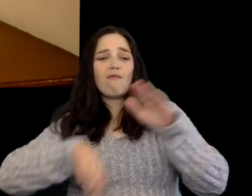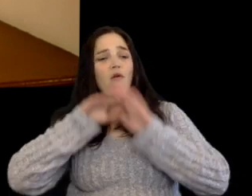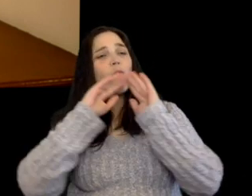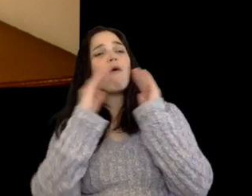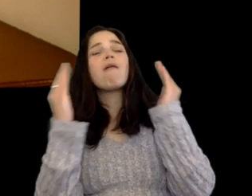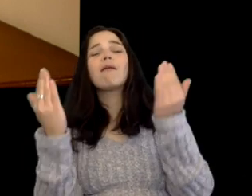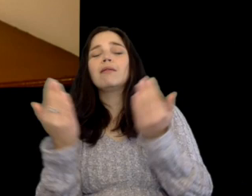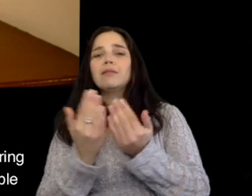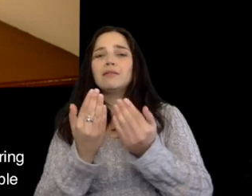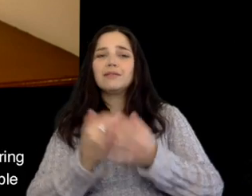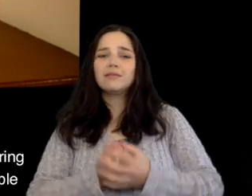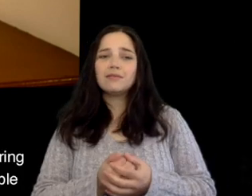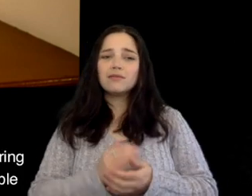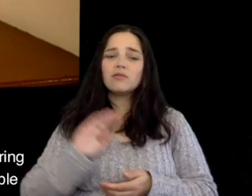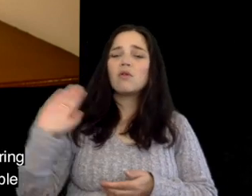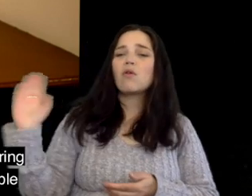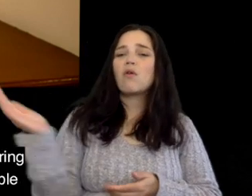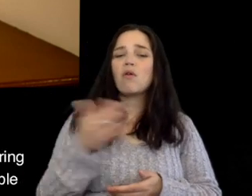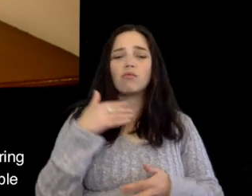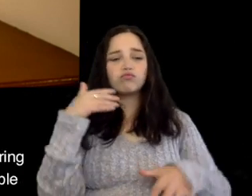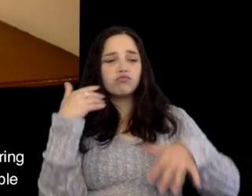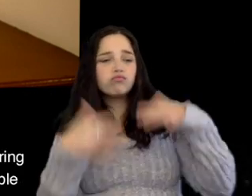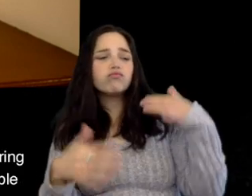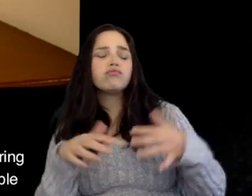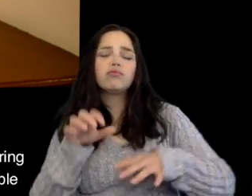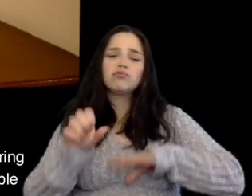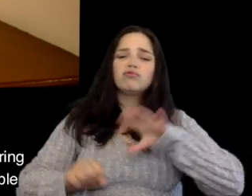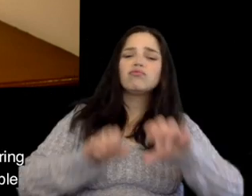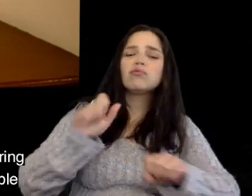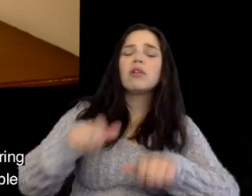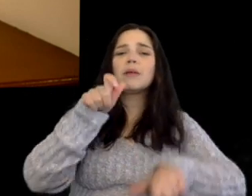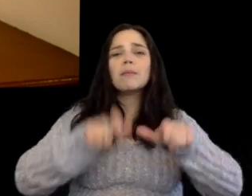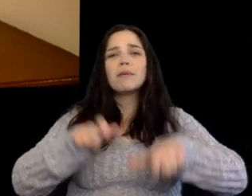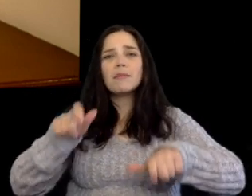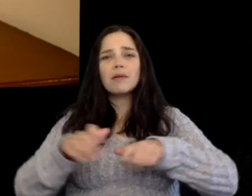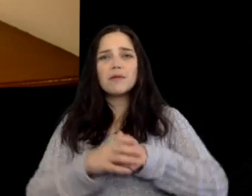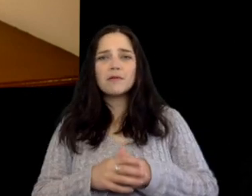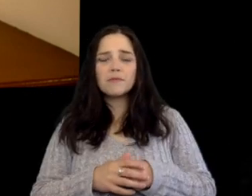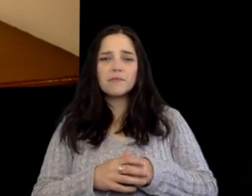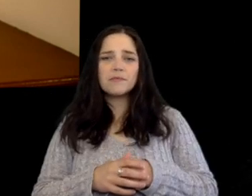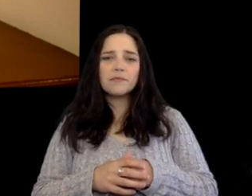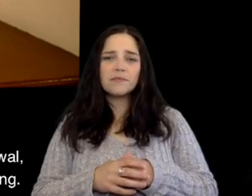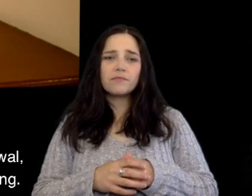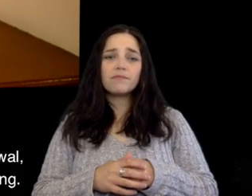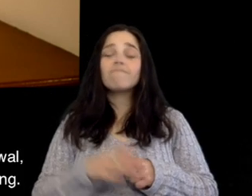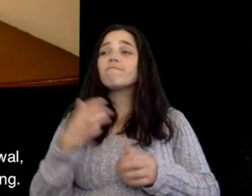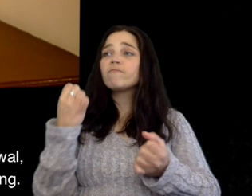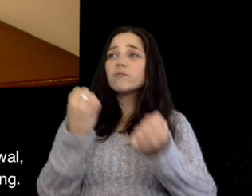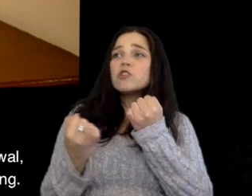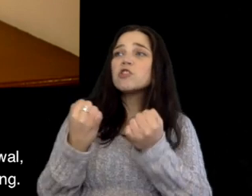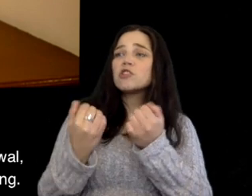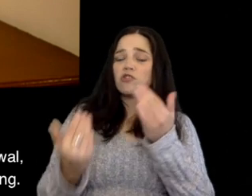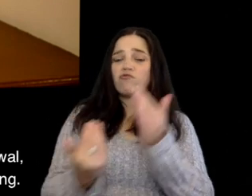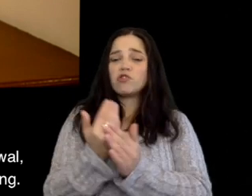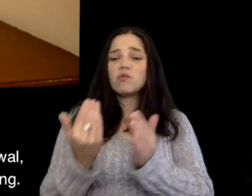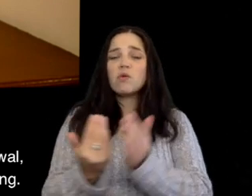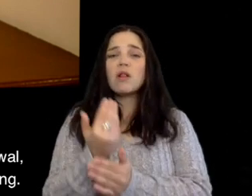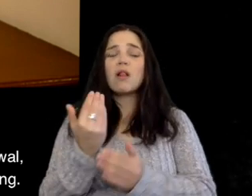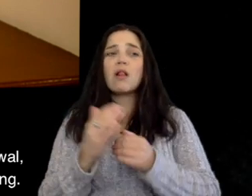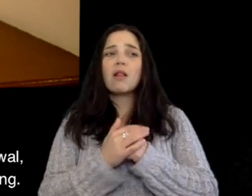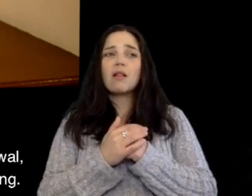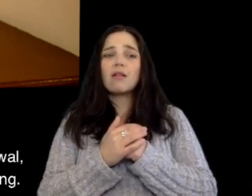world and to all your suffering and struggling people for justice and